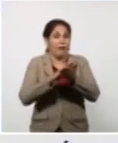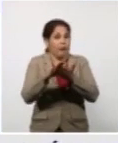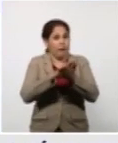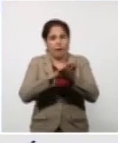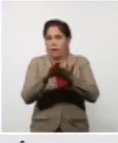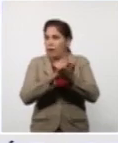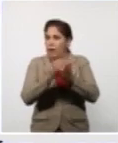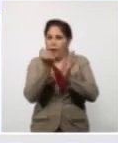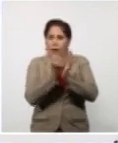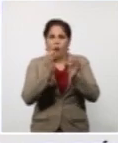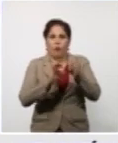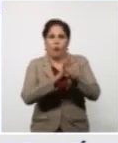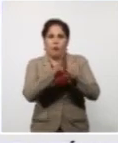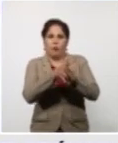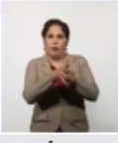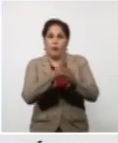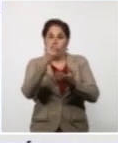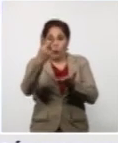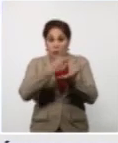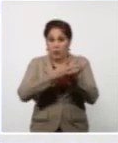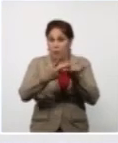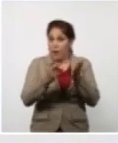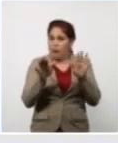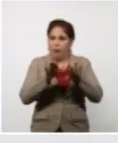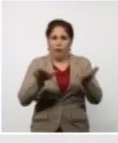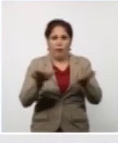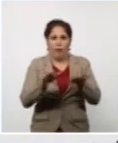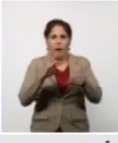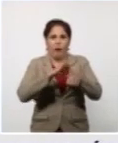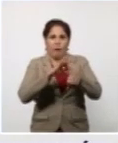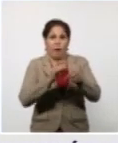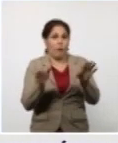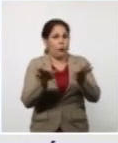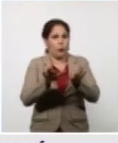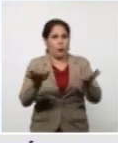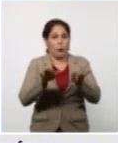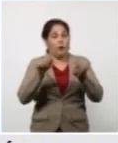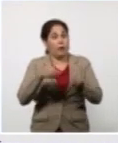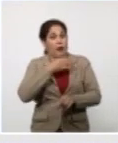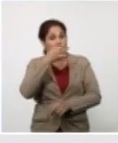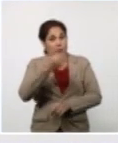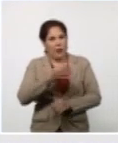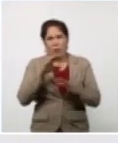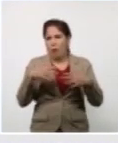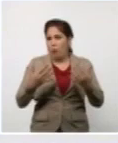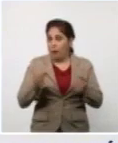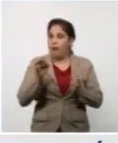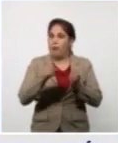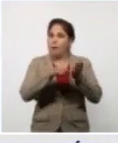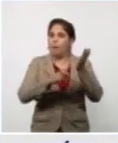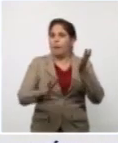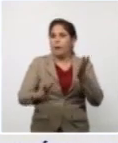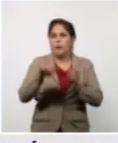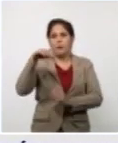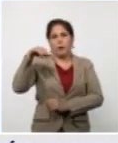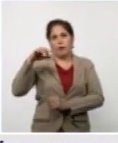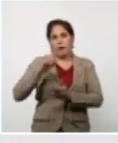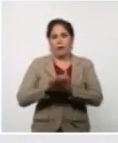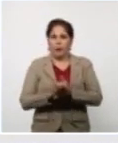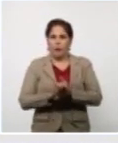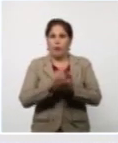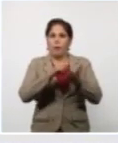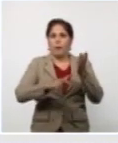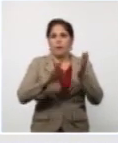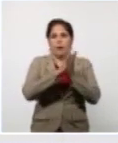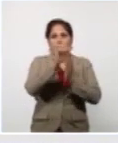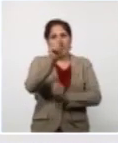And as I said yesterday, 11 provinces and the special municipality of the Isle of Youth for